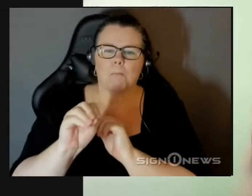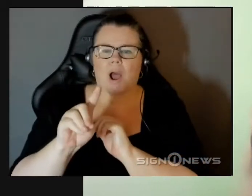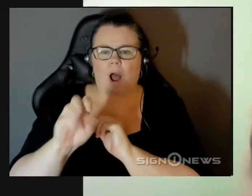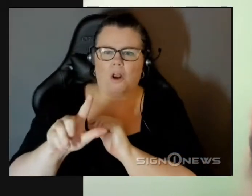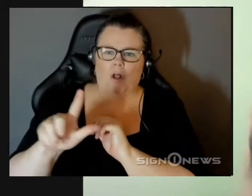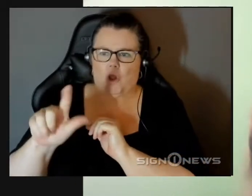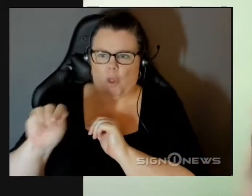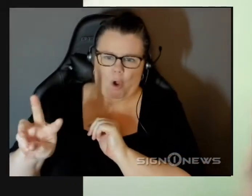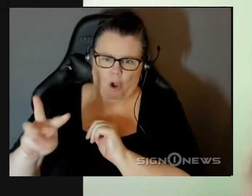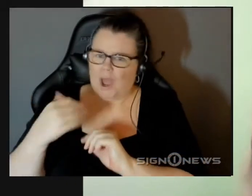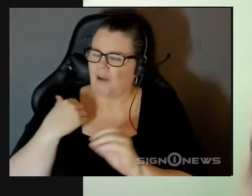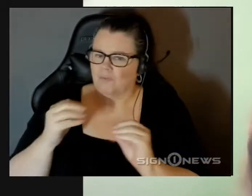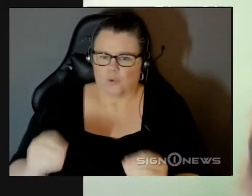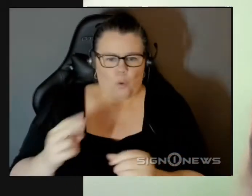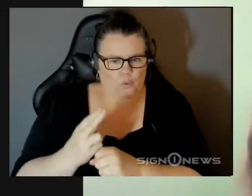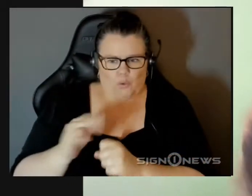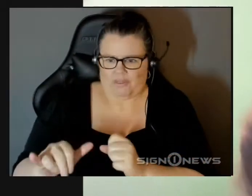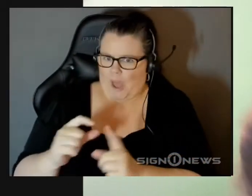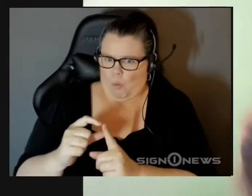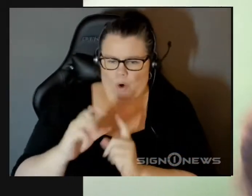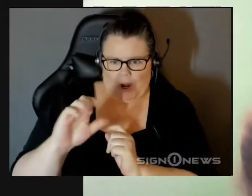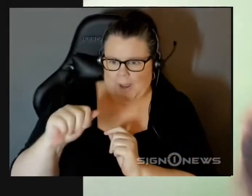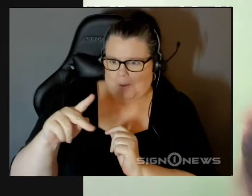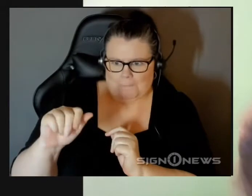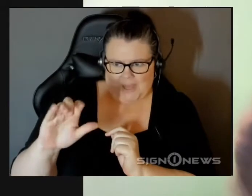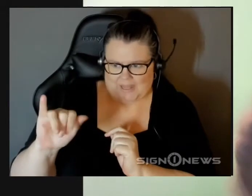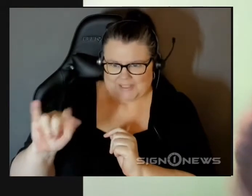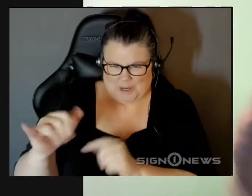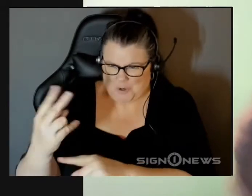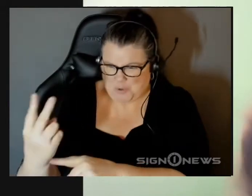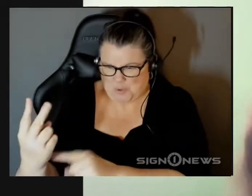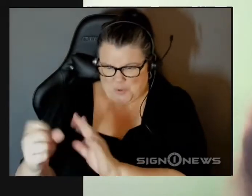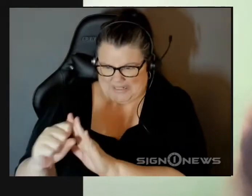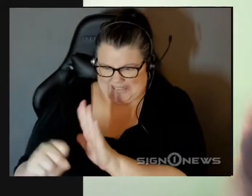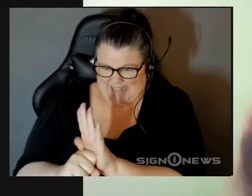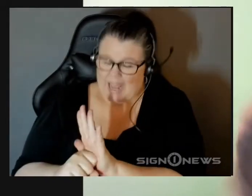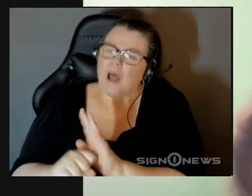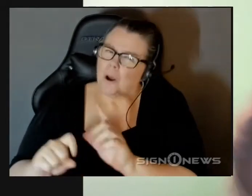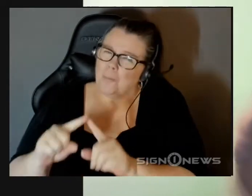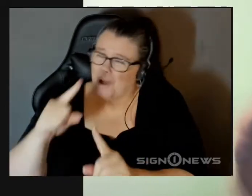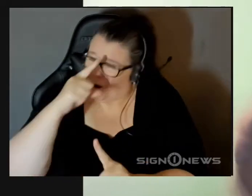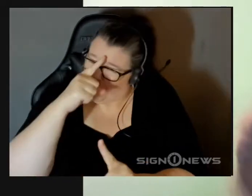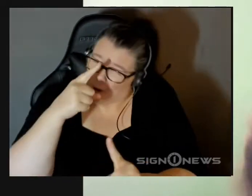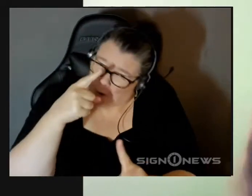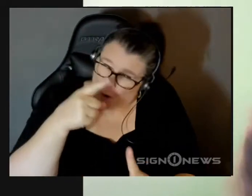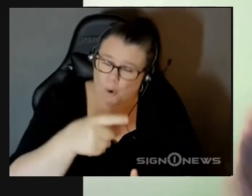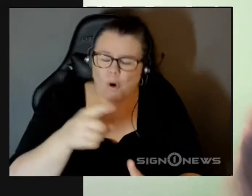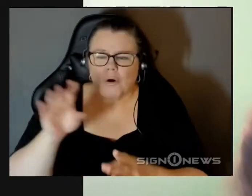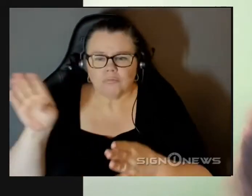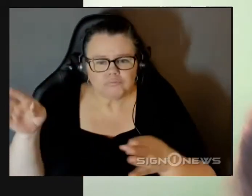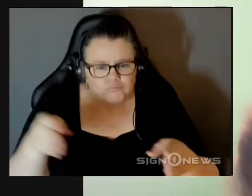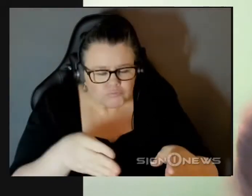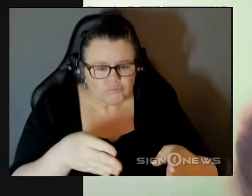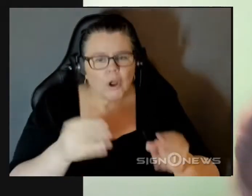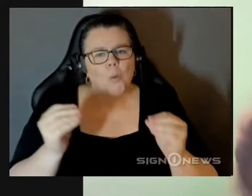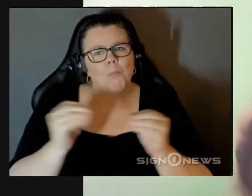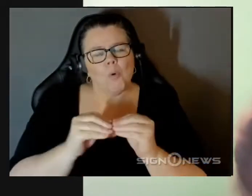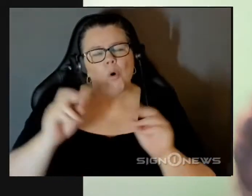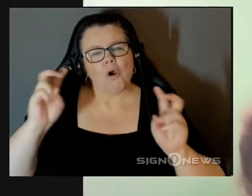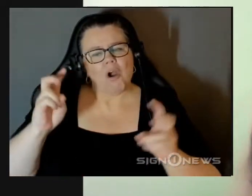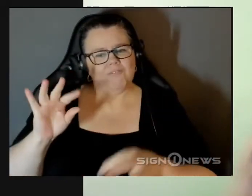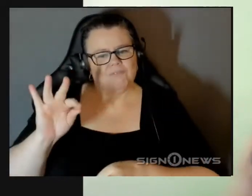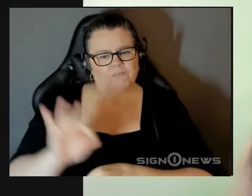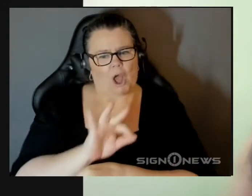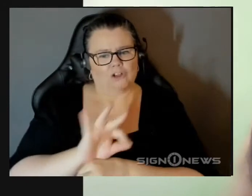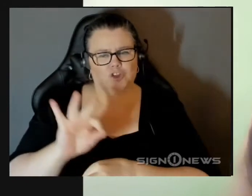context. But I think the goal really is to move towards a more kind of functional model to look at what people can do with supports, as opposed